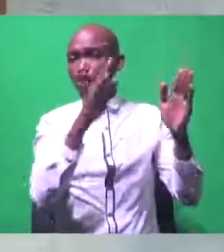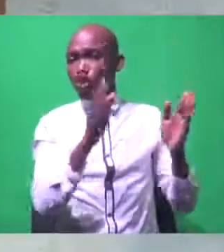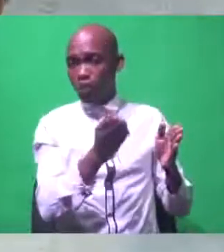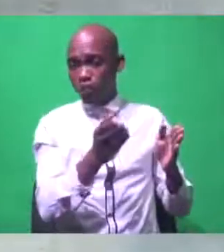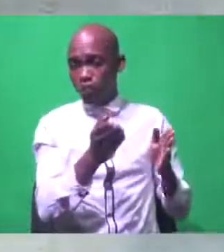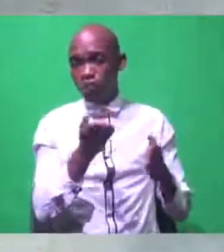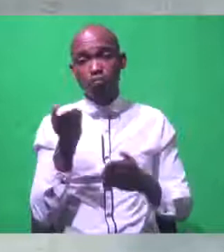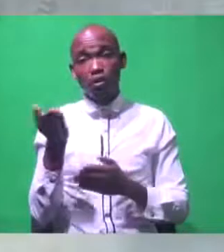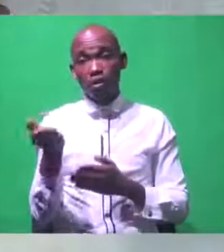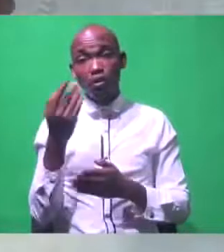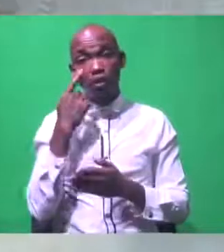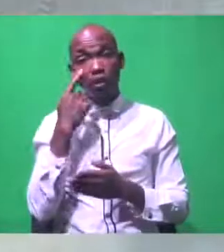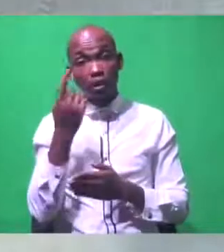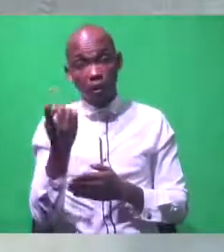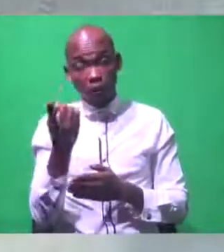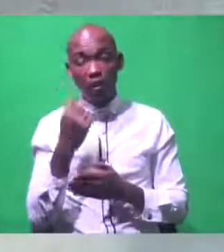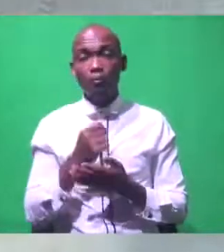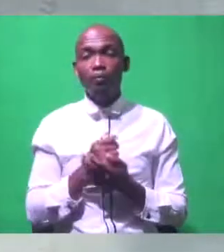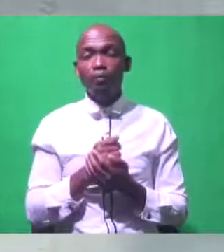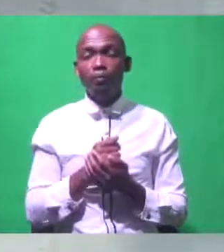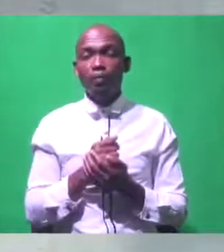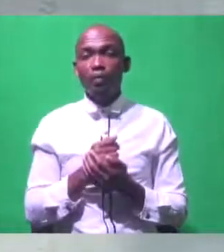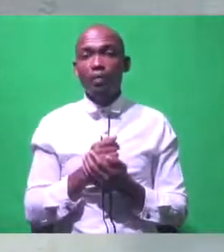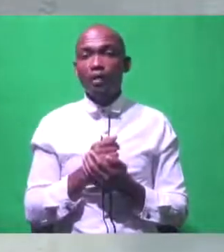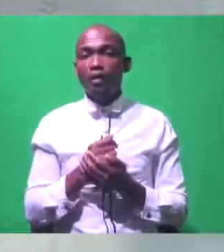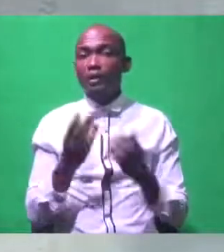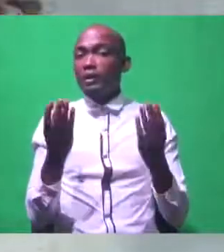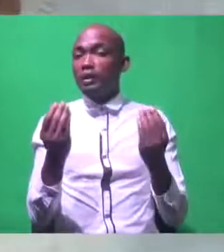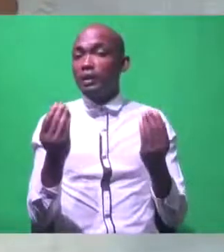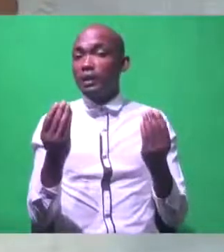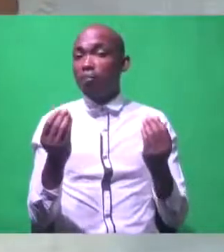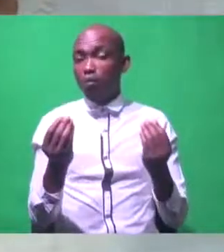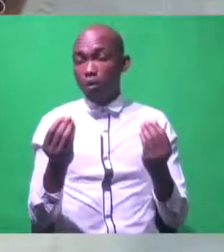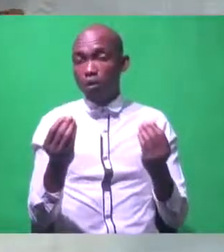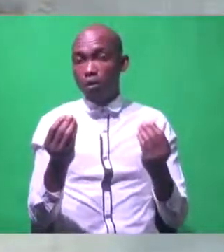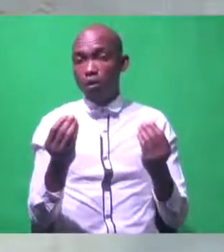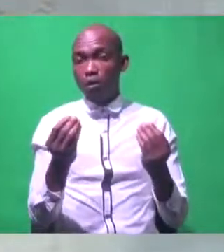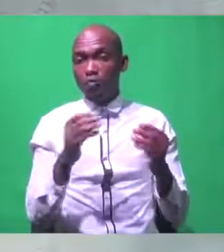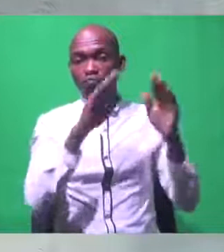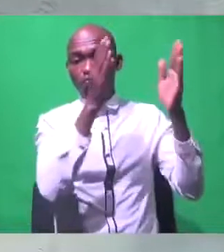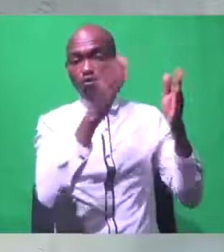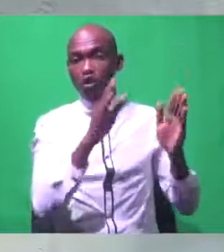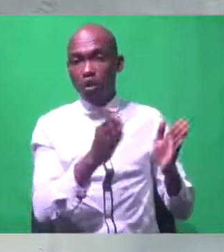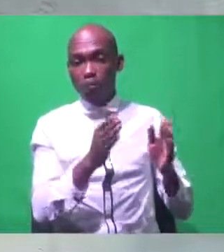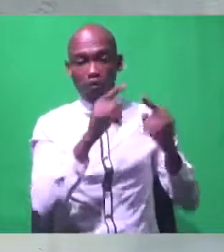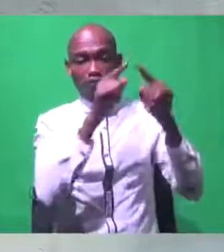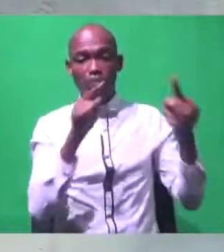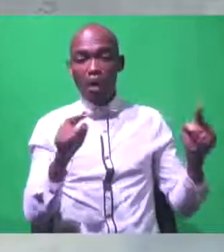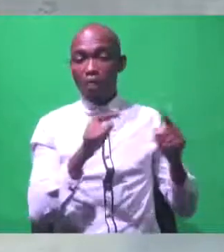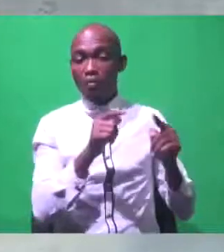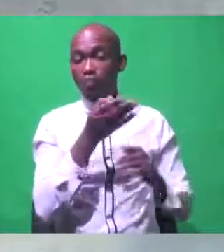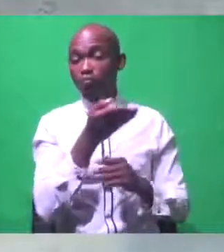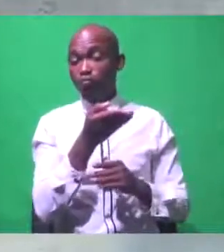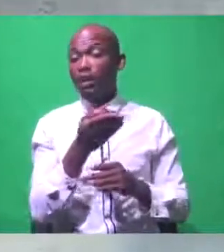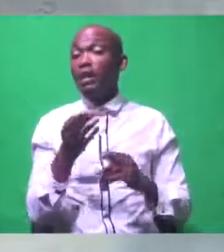Here we can see a simple shape of pyramid or pyramid shape. In